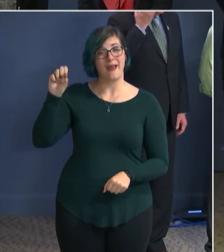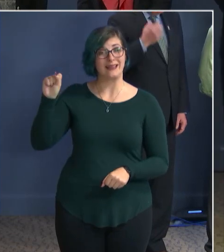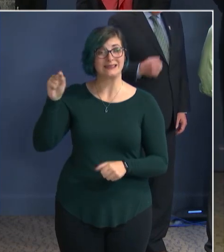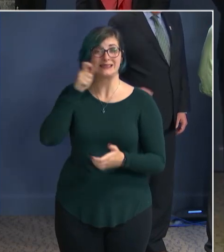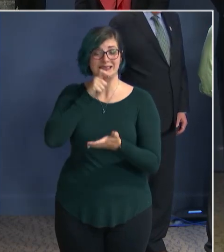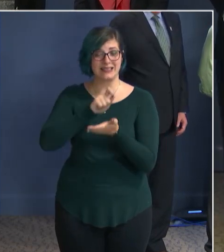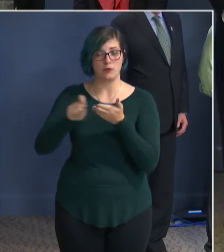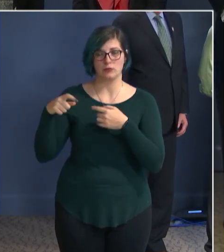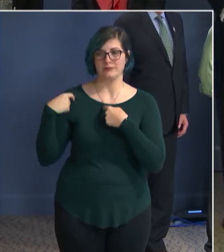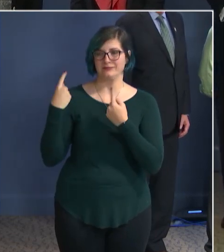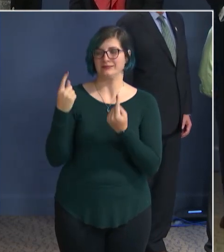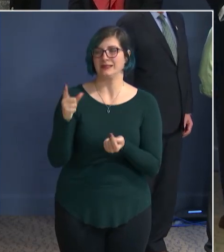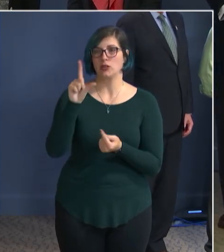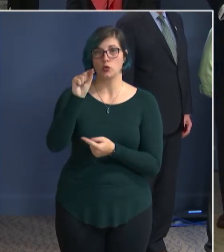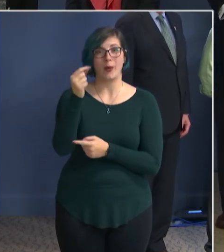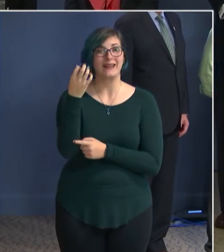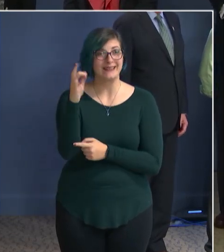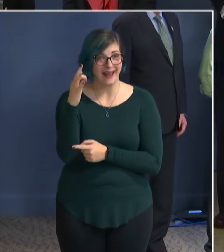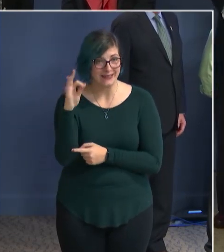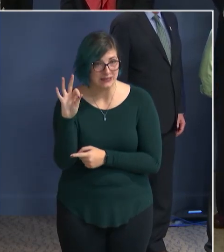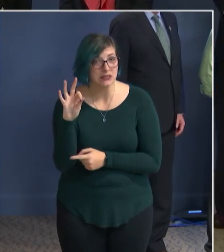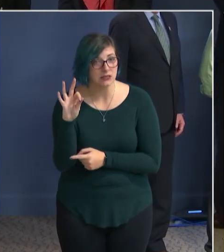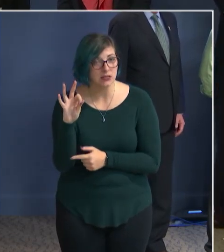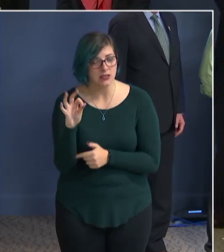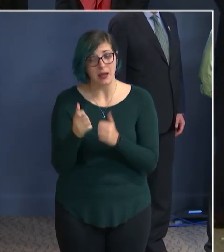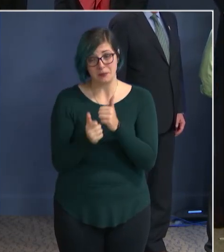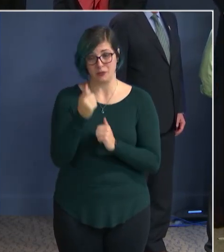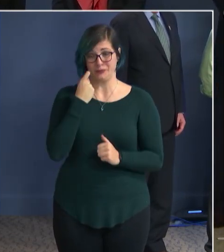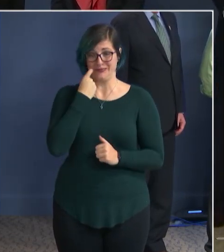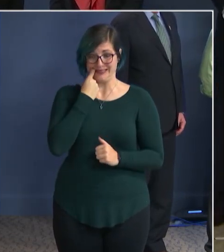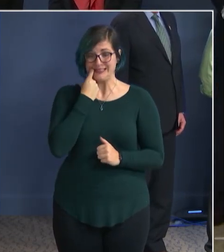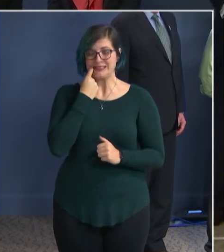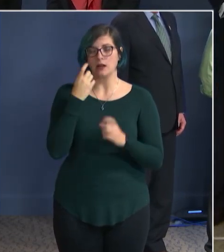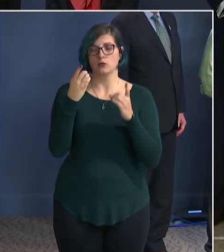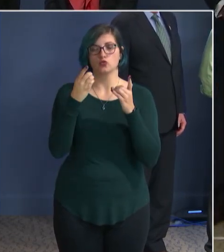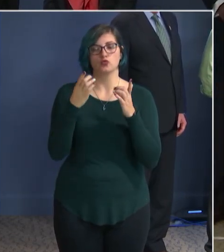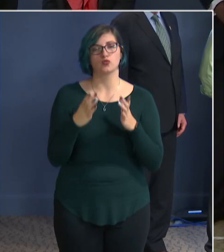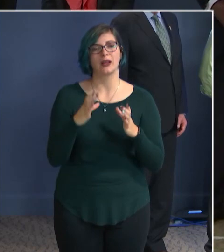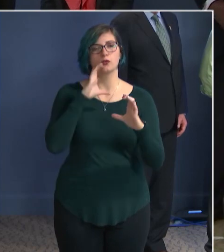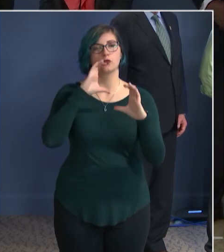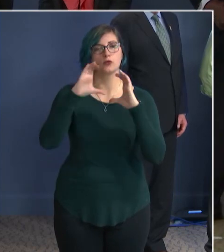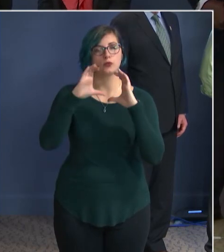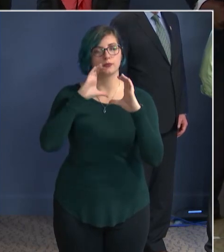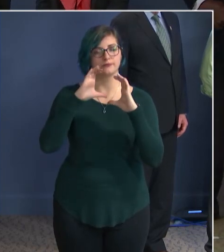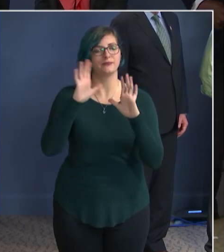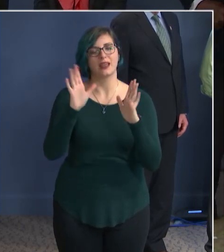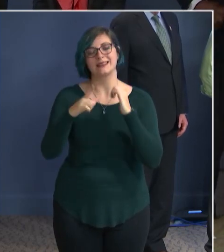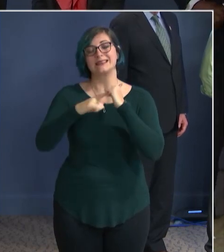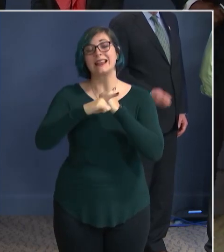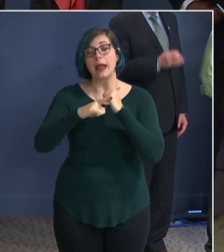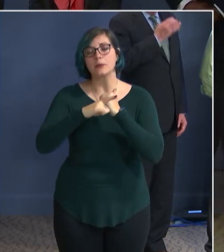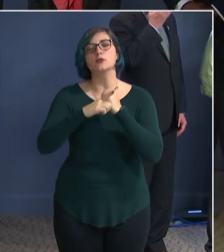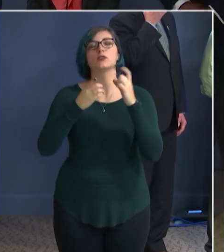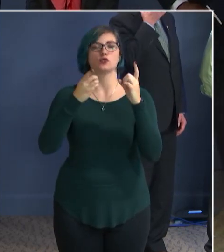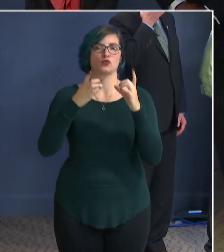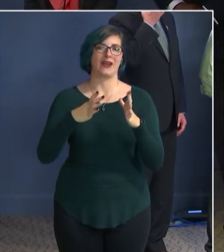since 2019, and most recently as the deputy director for